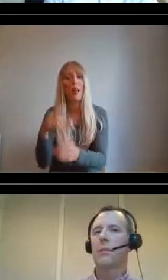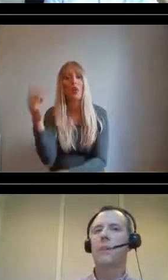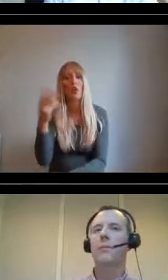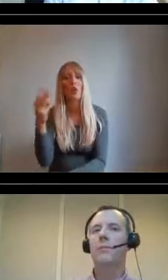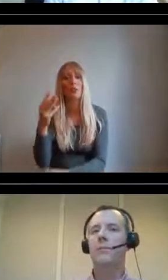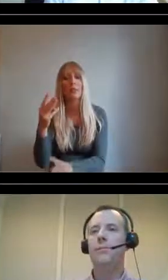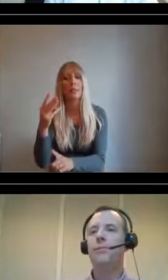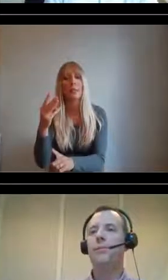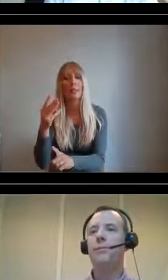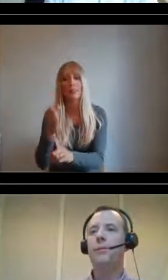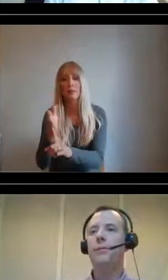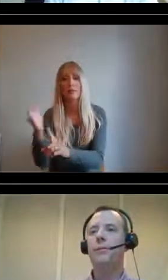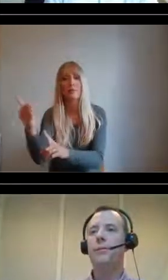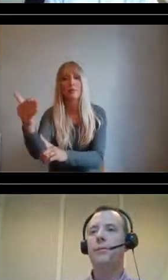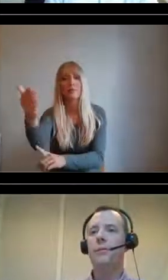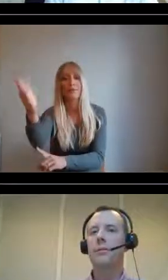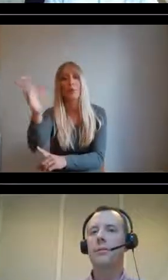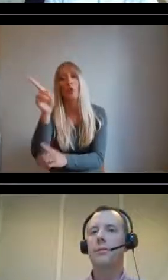the port.